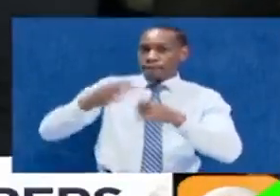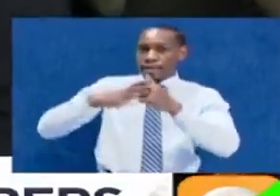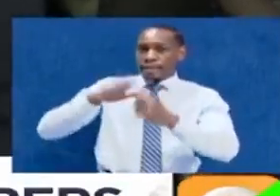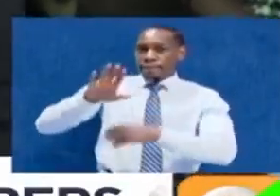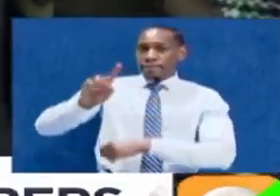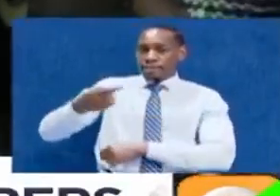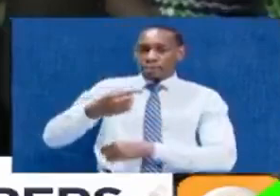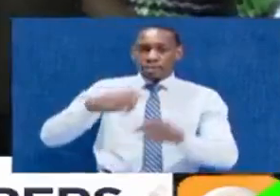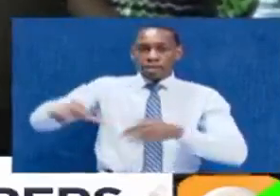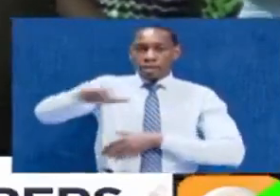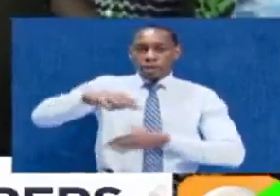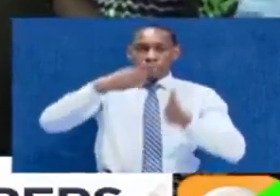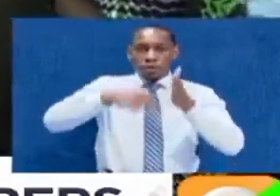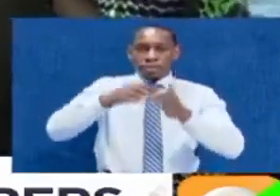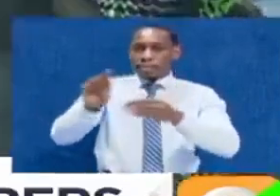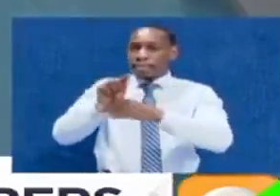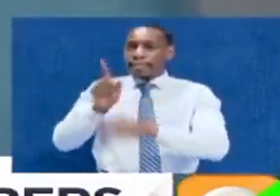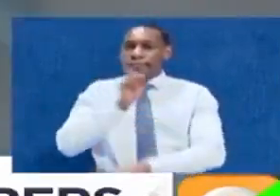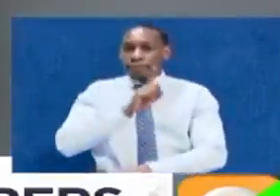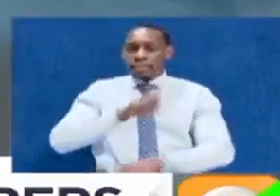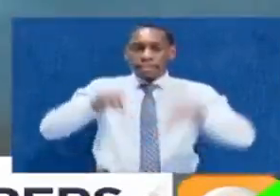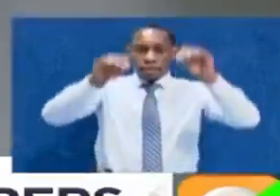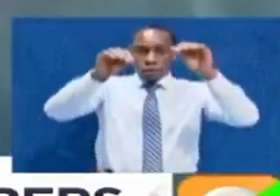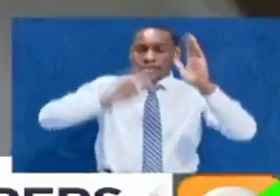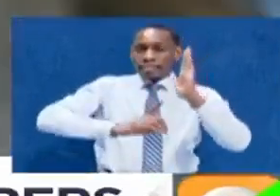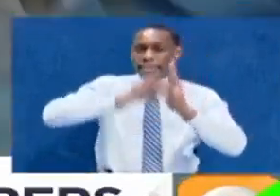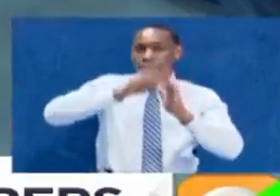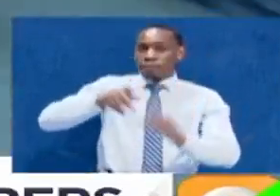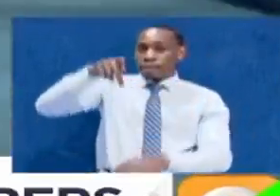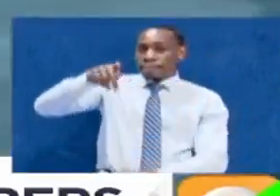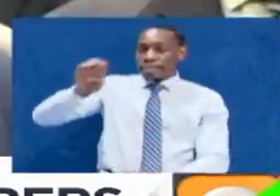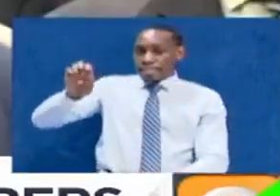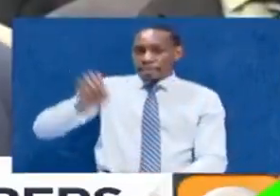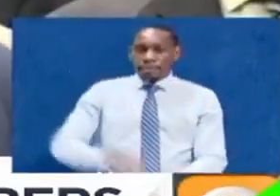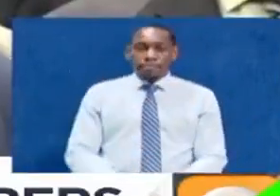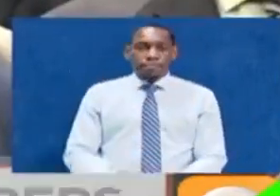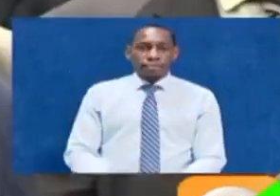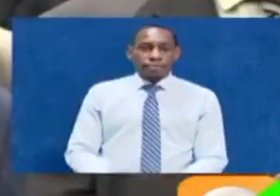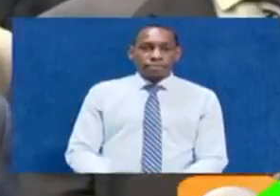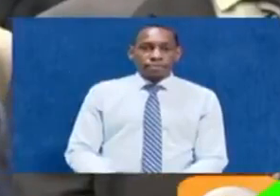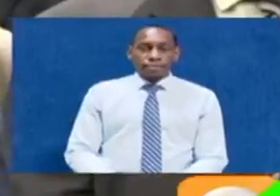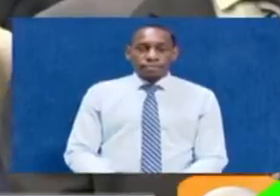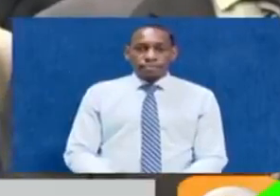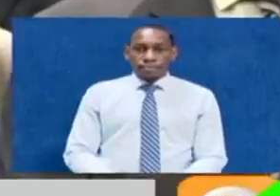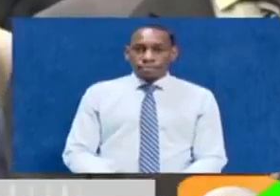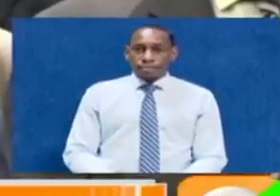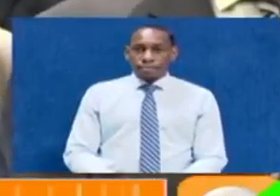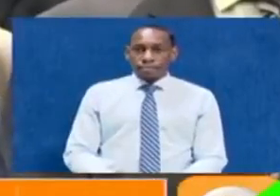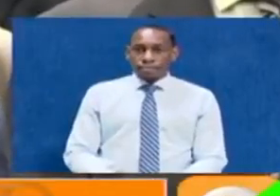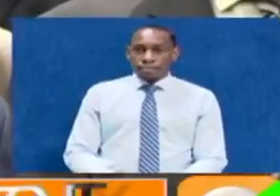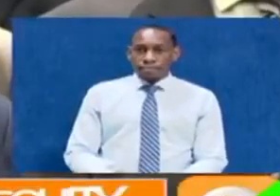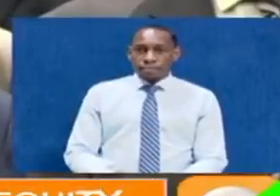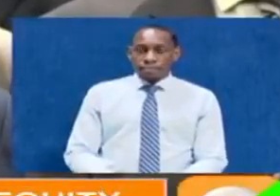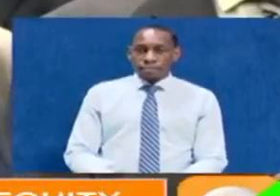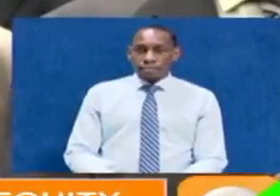95 local manufacturers have received training on quality development of PPEs. We have a front